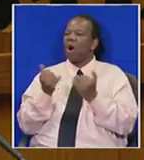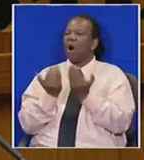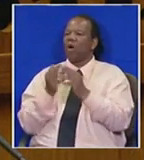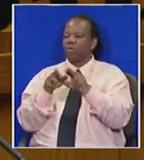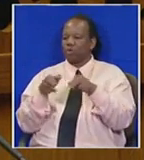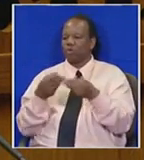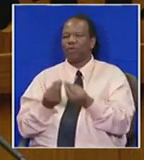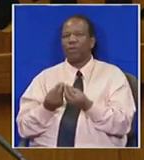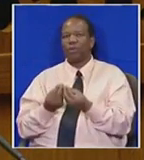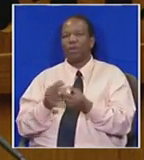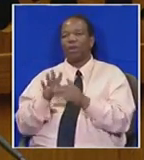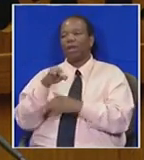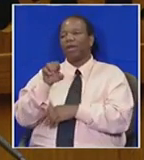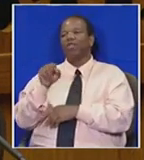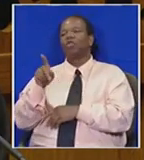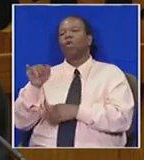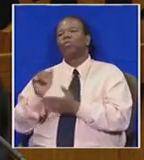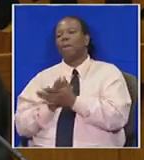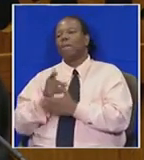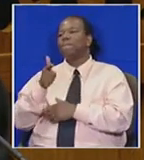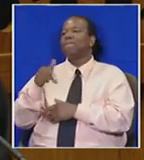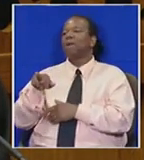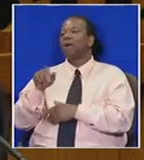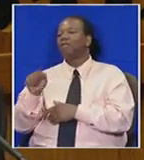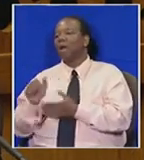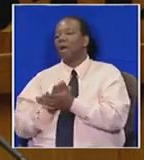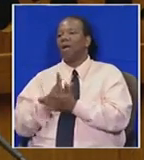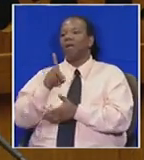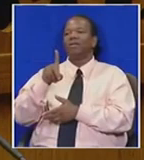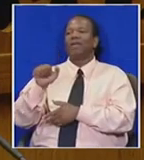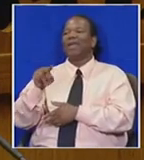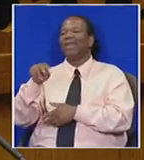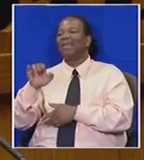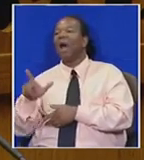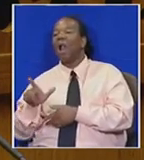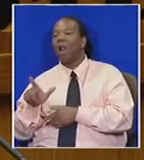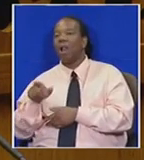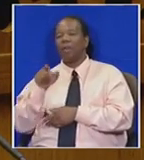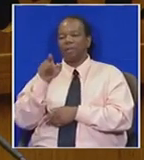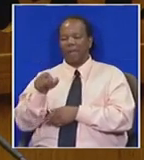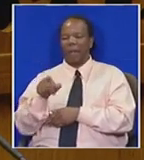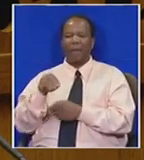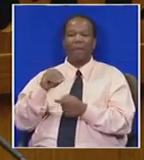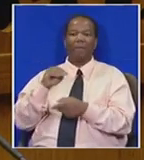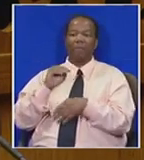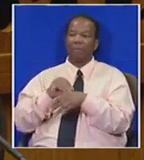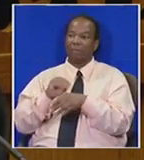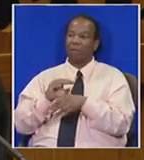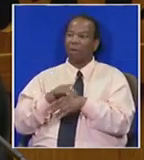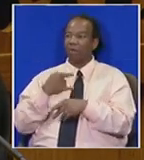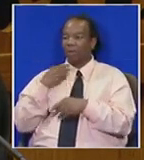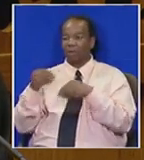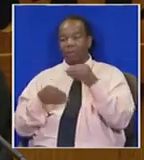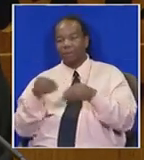State-owned corporations like Eskom, Prasa, Transnet, and Denel have been the focus of a number of serious allegations. To root